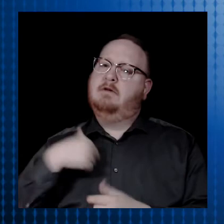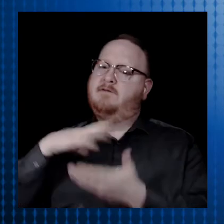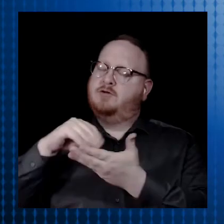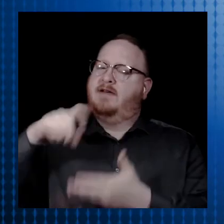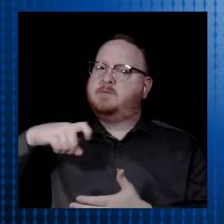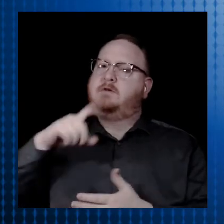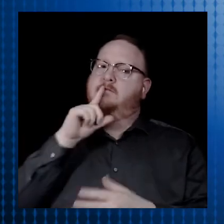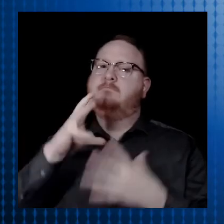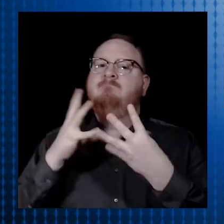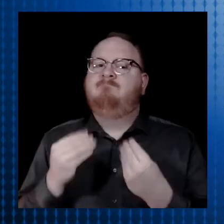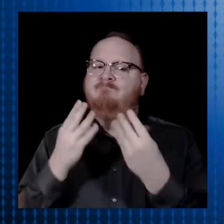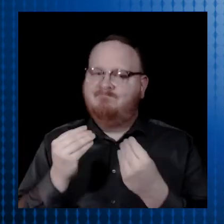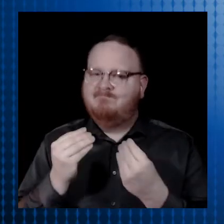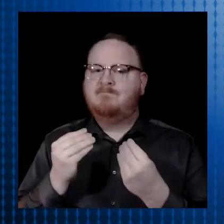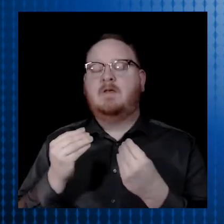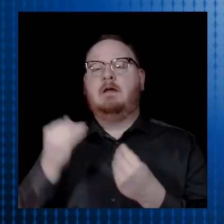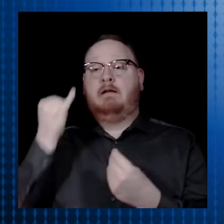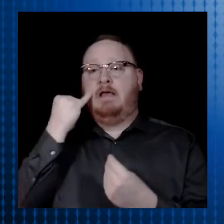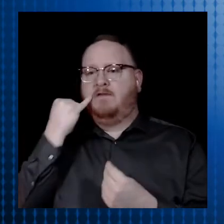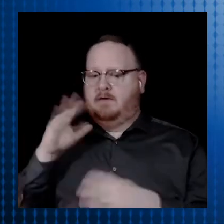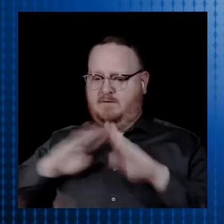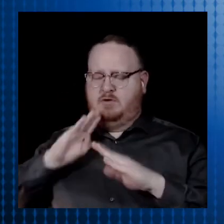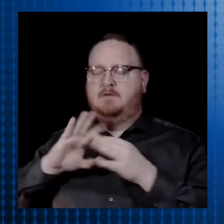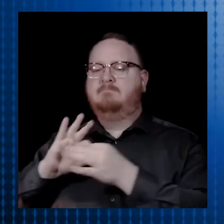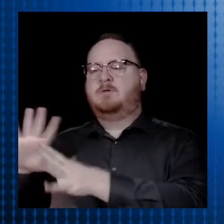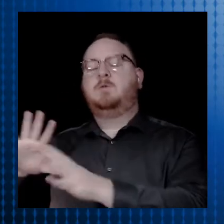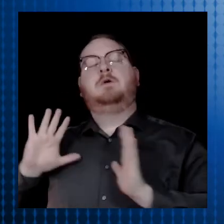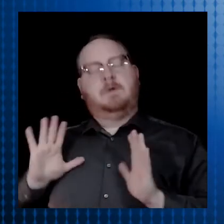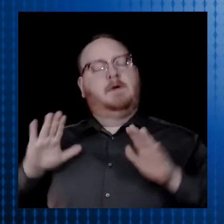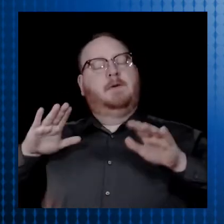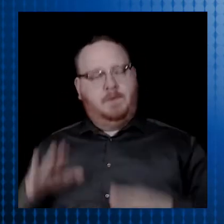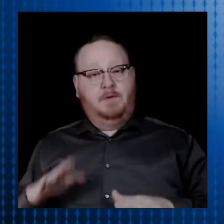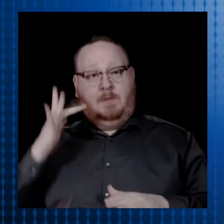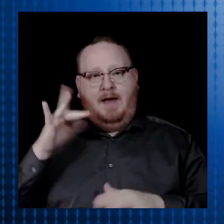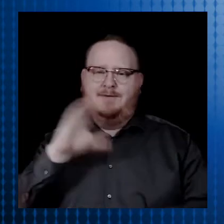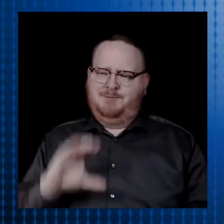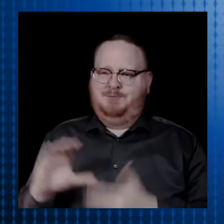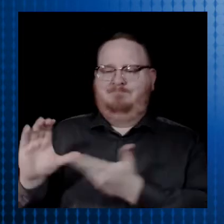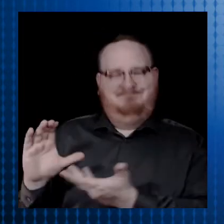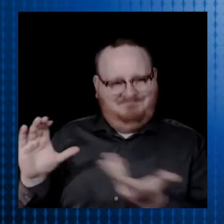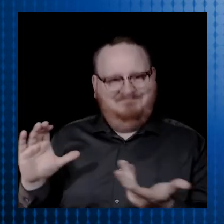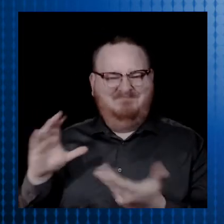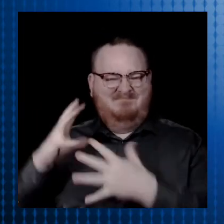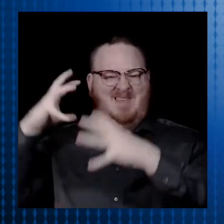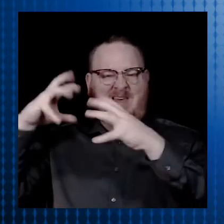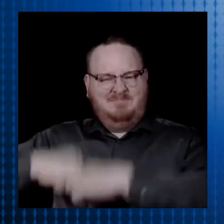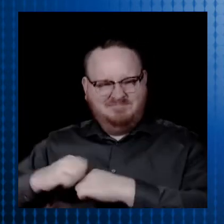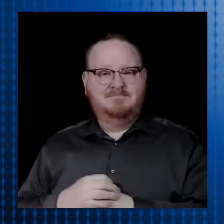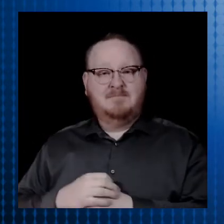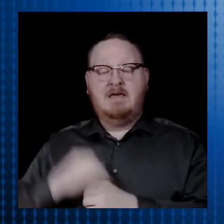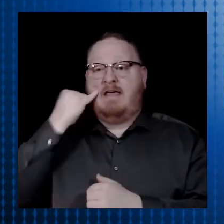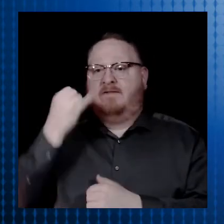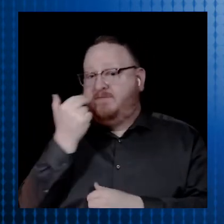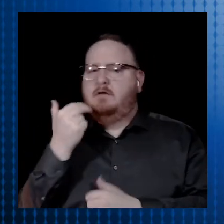when they needed to be, and not get so frustrated when Zoom shuts down, to laugh when things are funny, and the best kind of learning